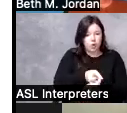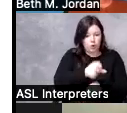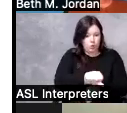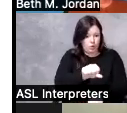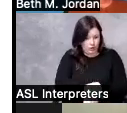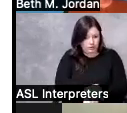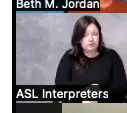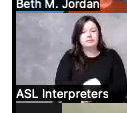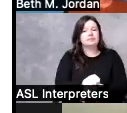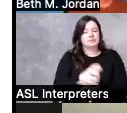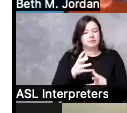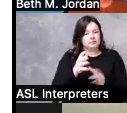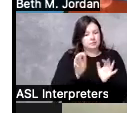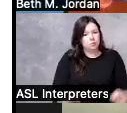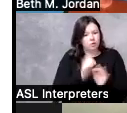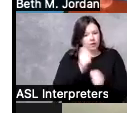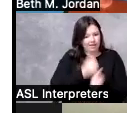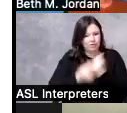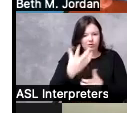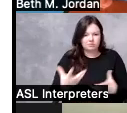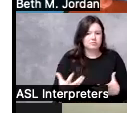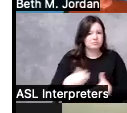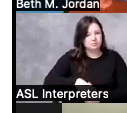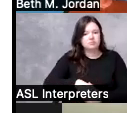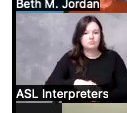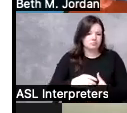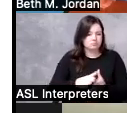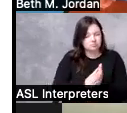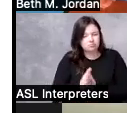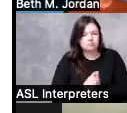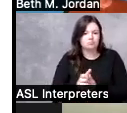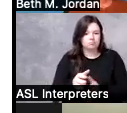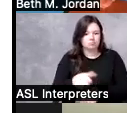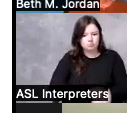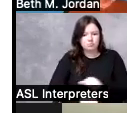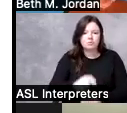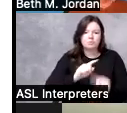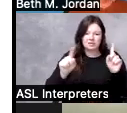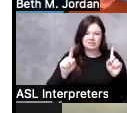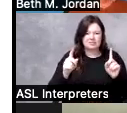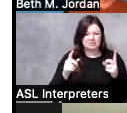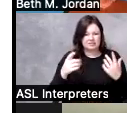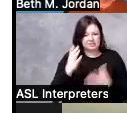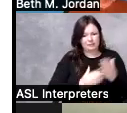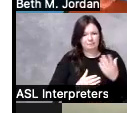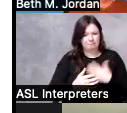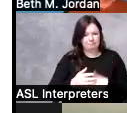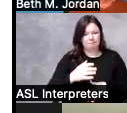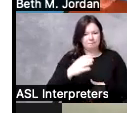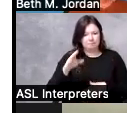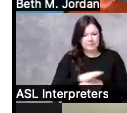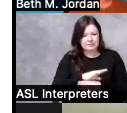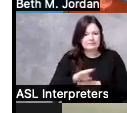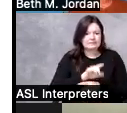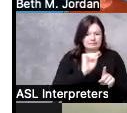hands on deck. So it's really, you have situations where facilities are stretched to their breaking point across the system of